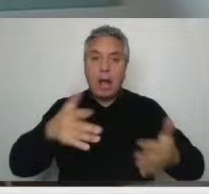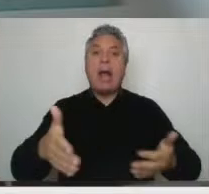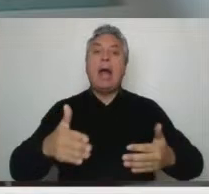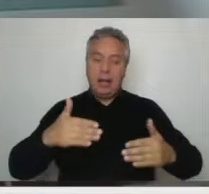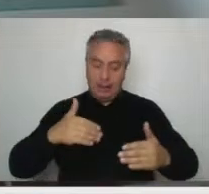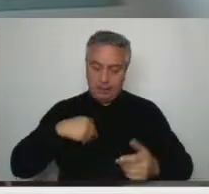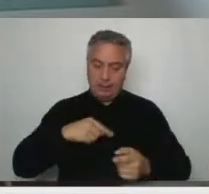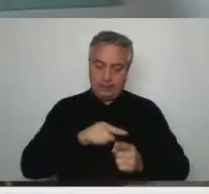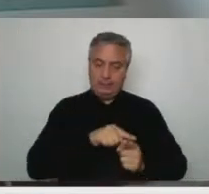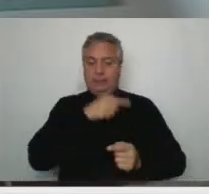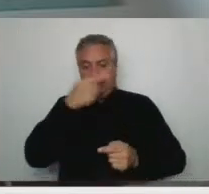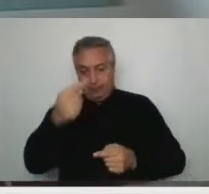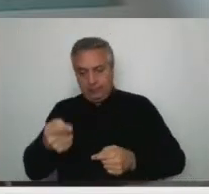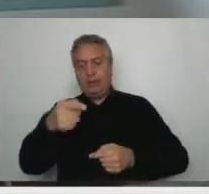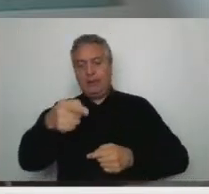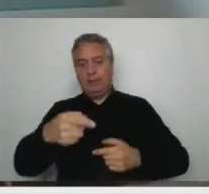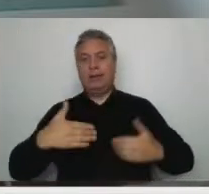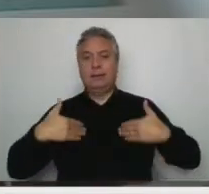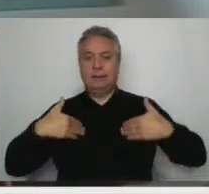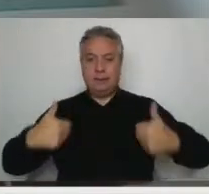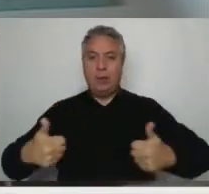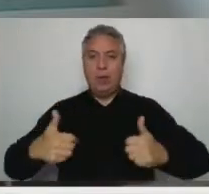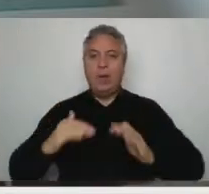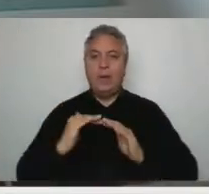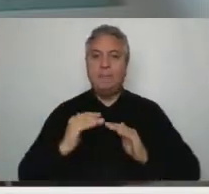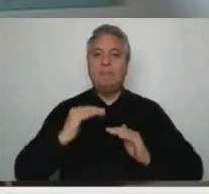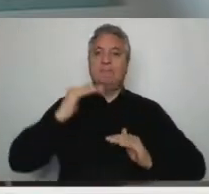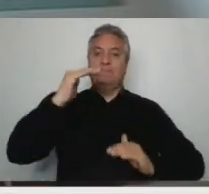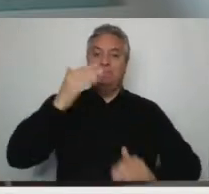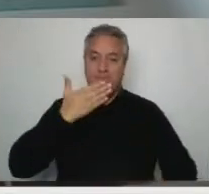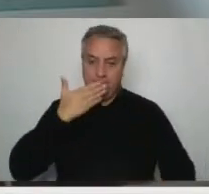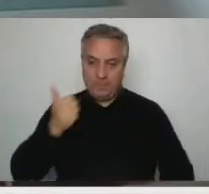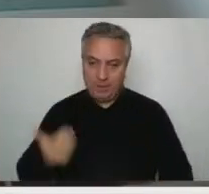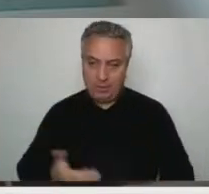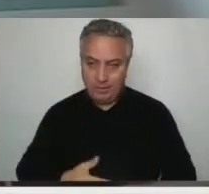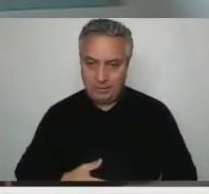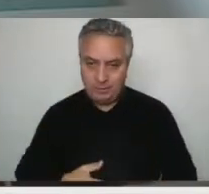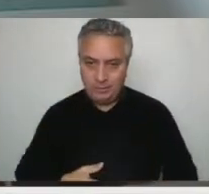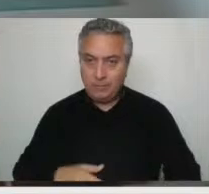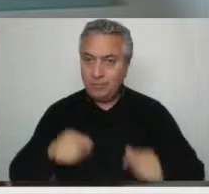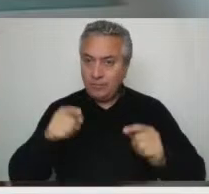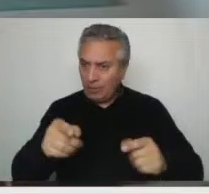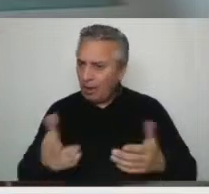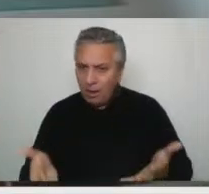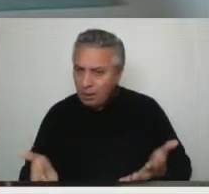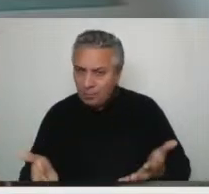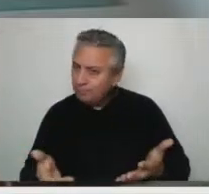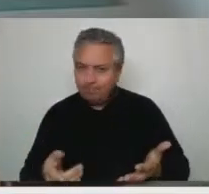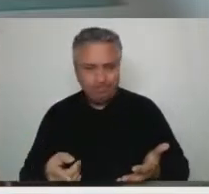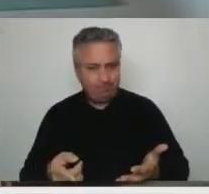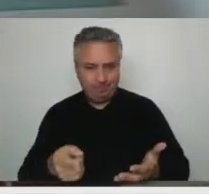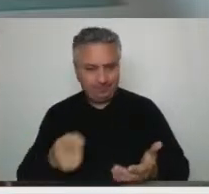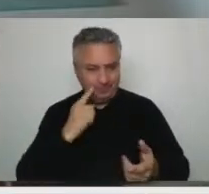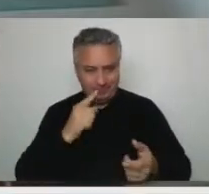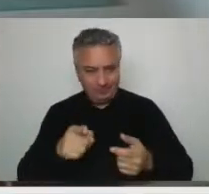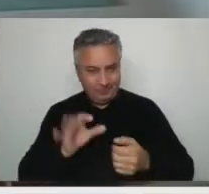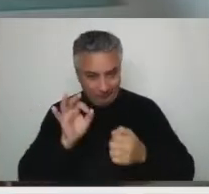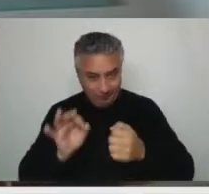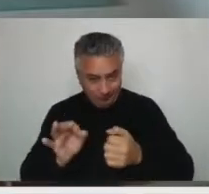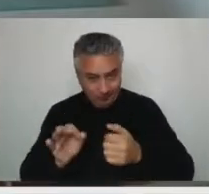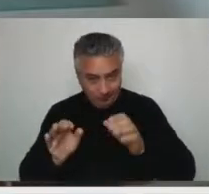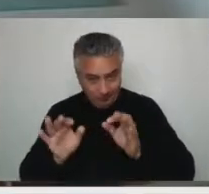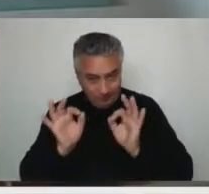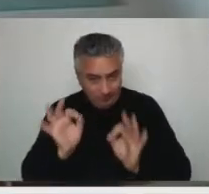way, because what suddenly dawned on me was, okay, I'll accept